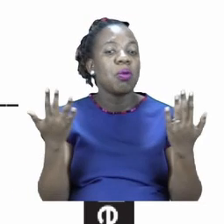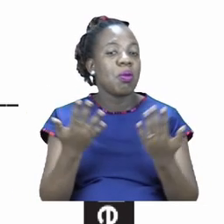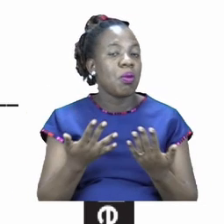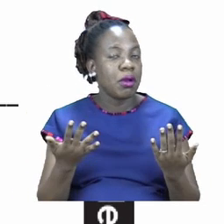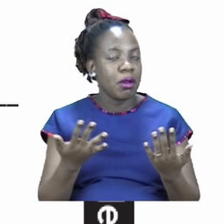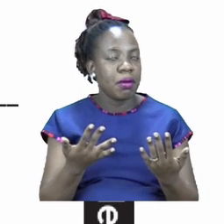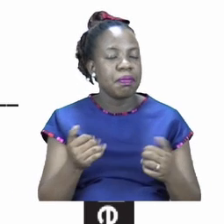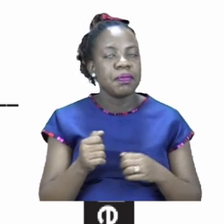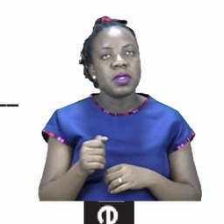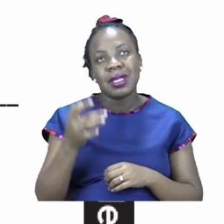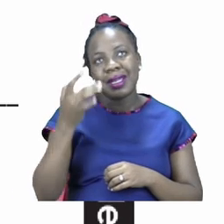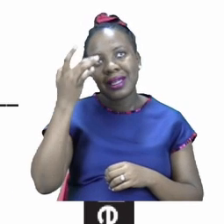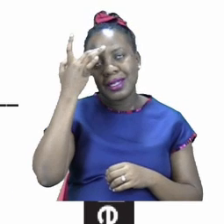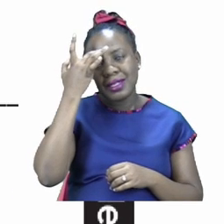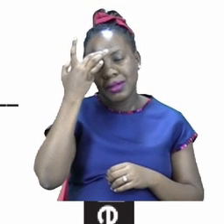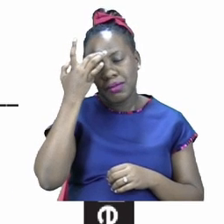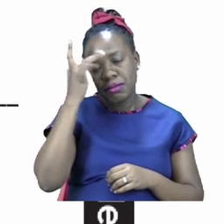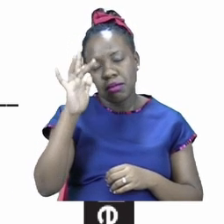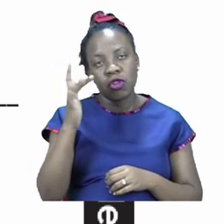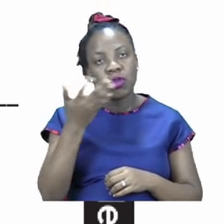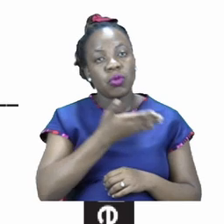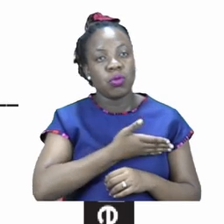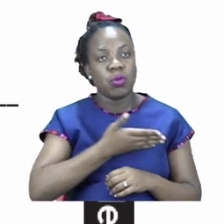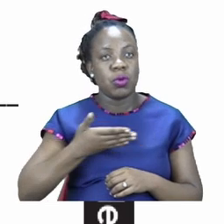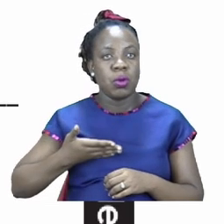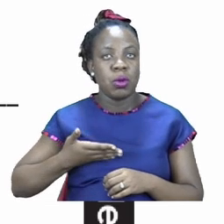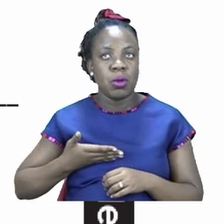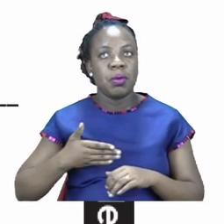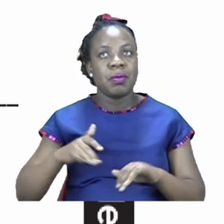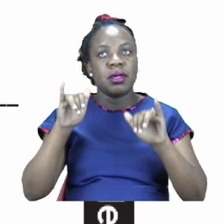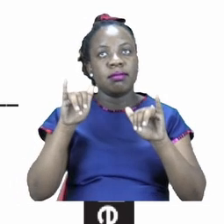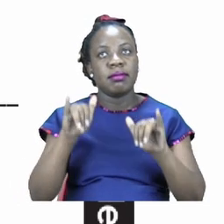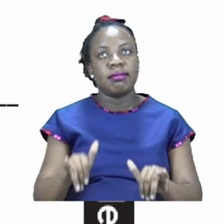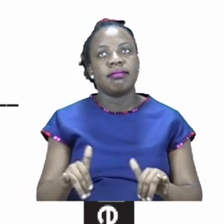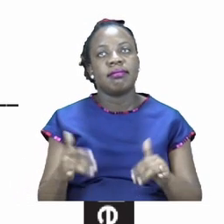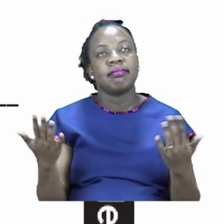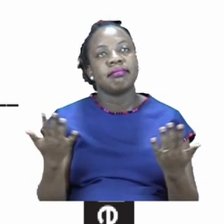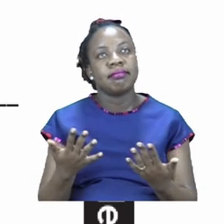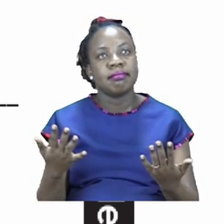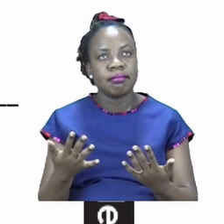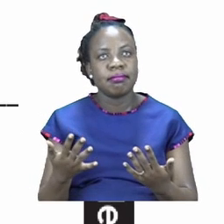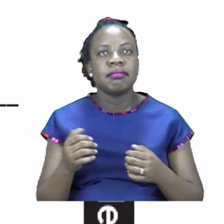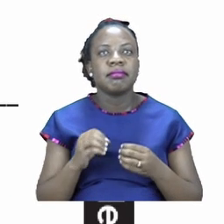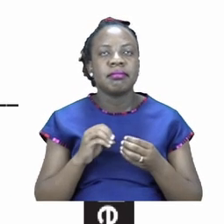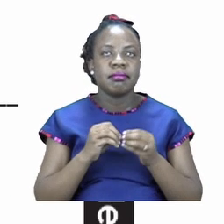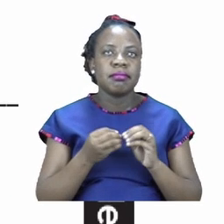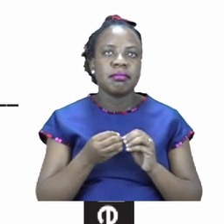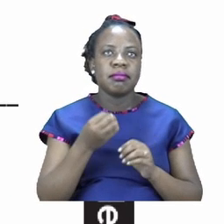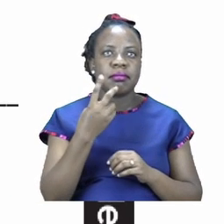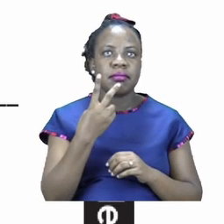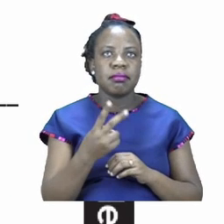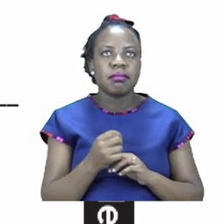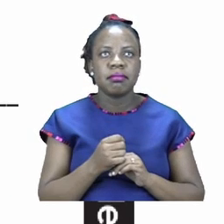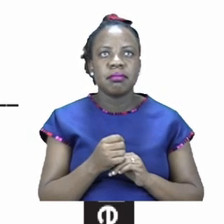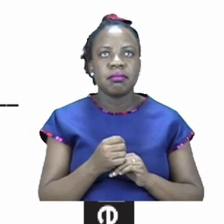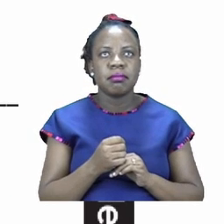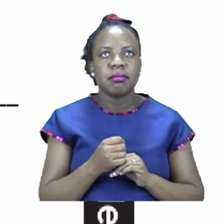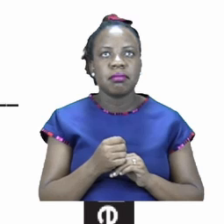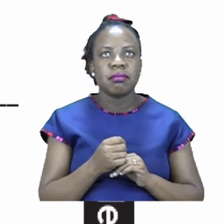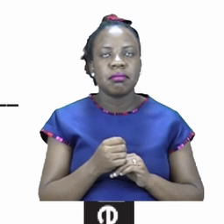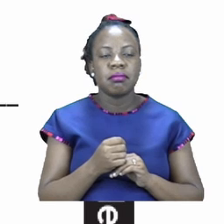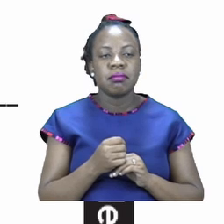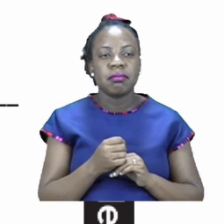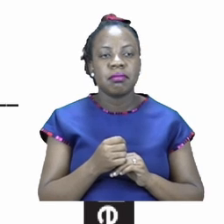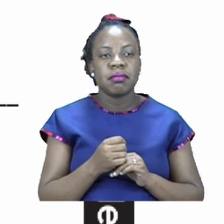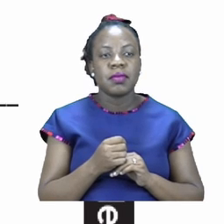Where did the wise woman live? Number 2 says, what is the meaning of